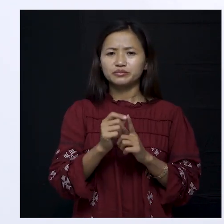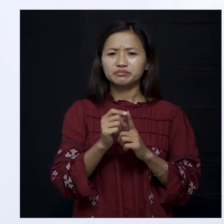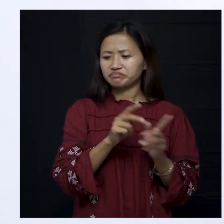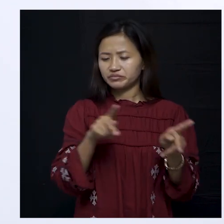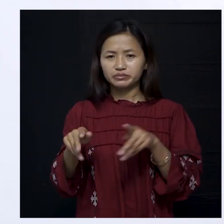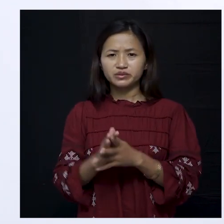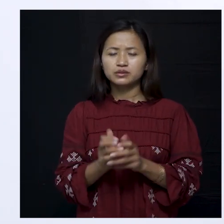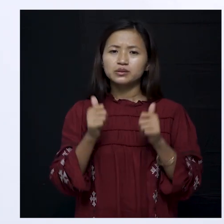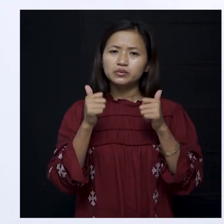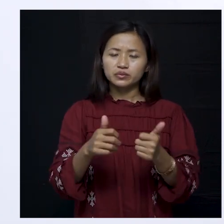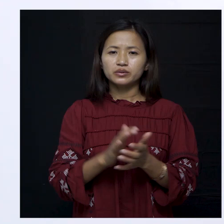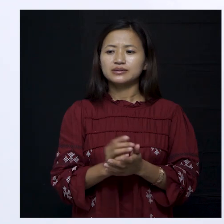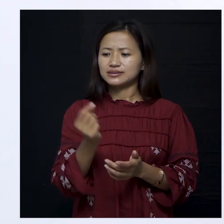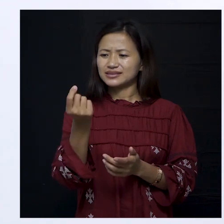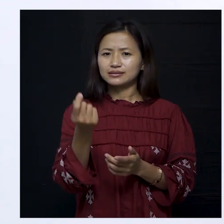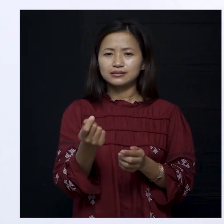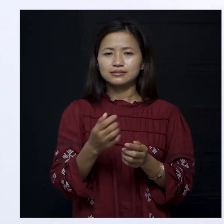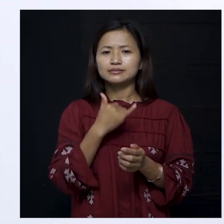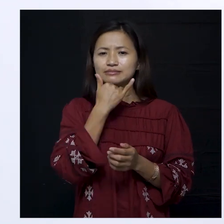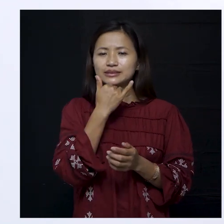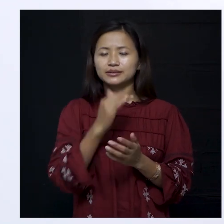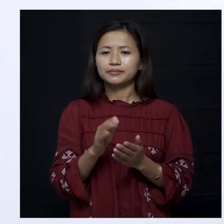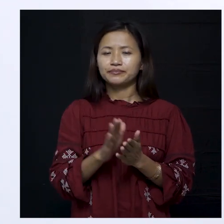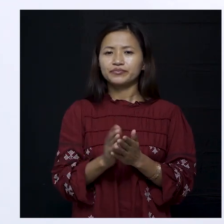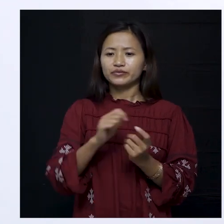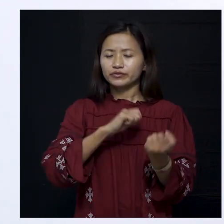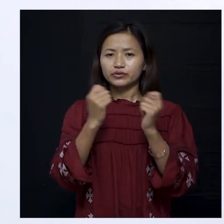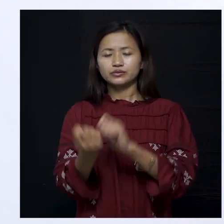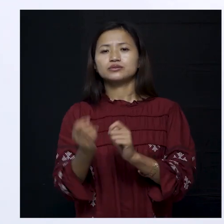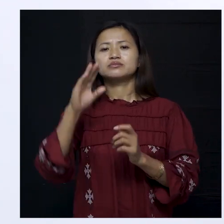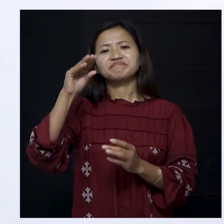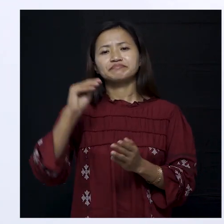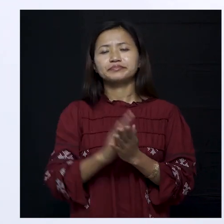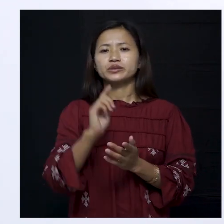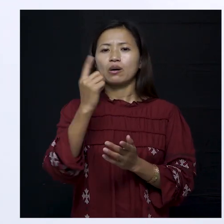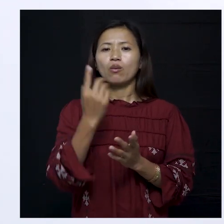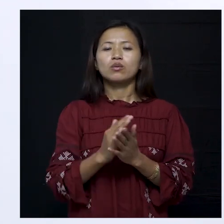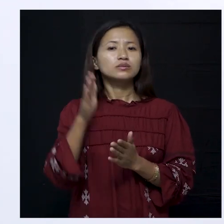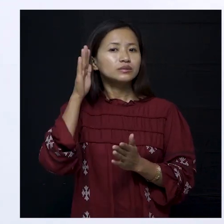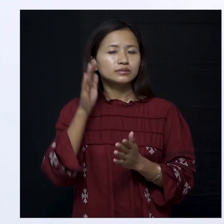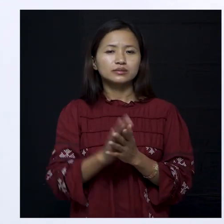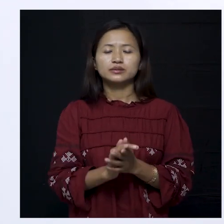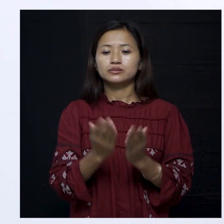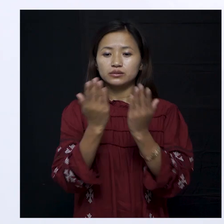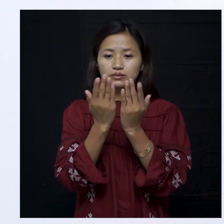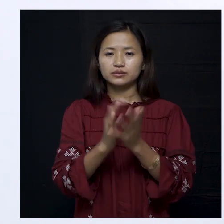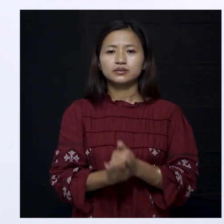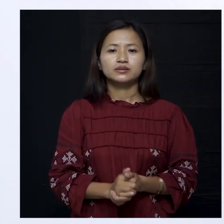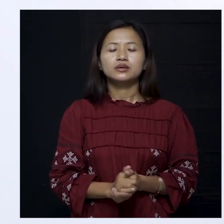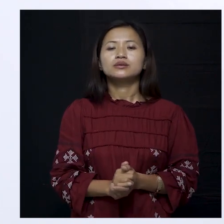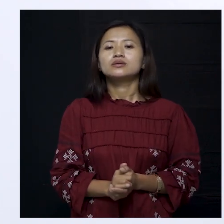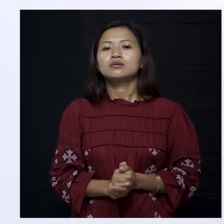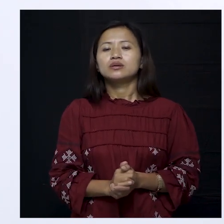maybe the little mistakes here and there might be a turn off to the ones who are reading or to the ones who are